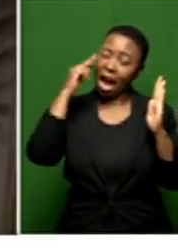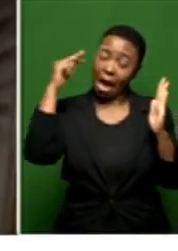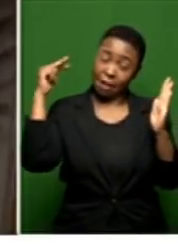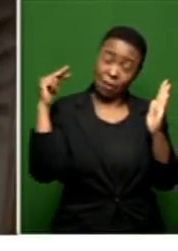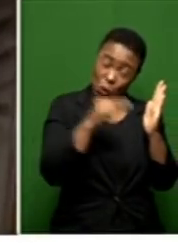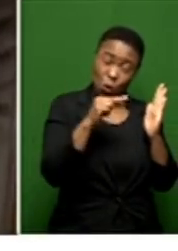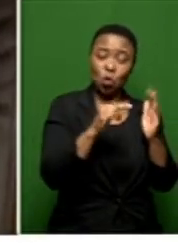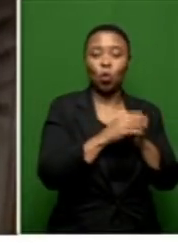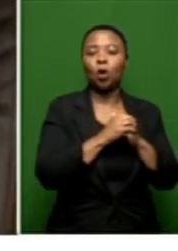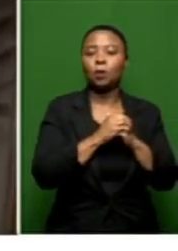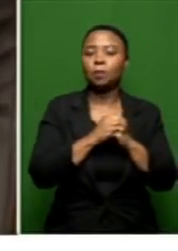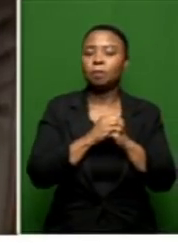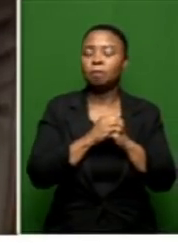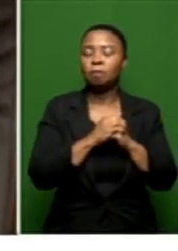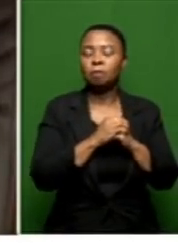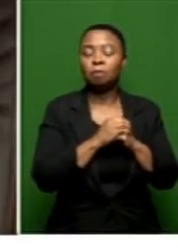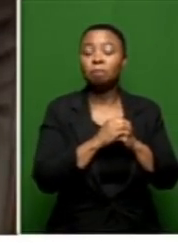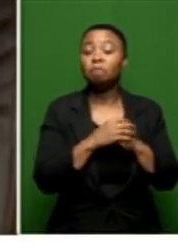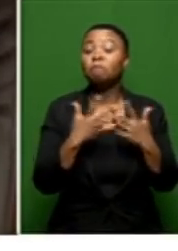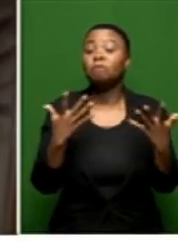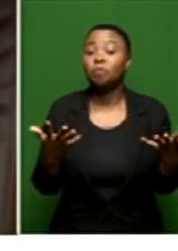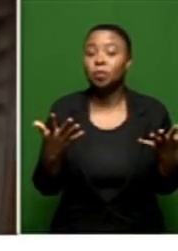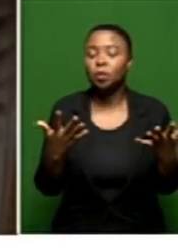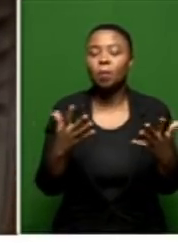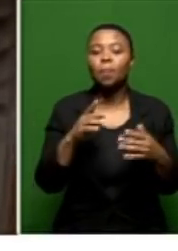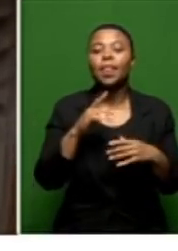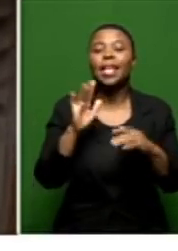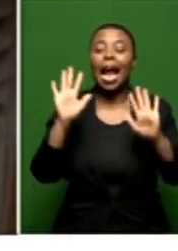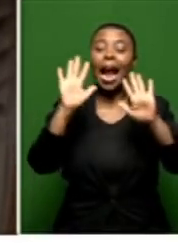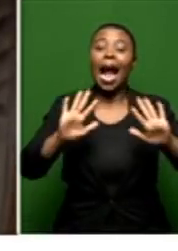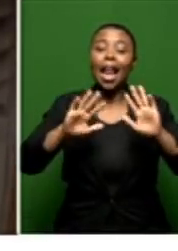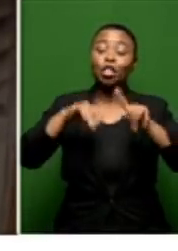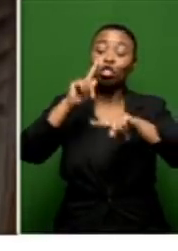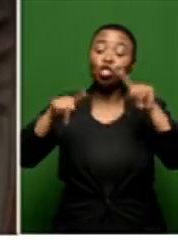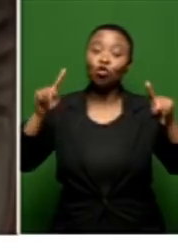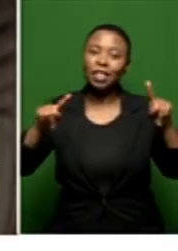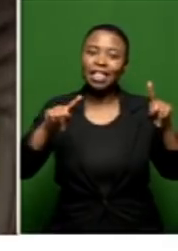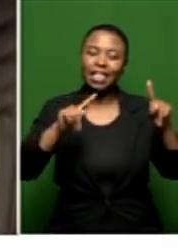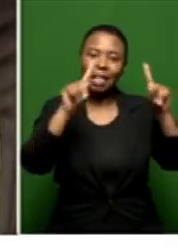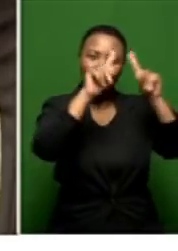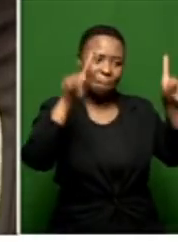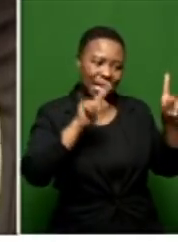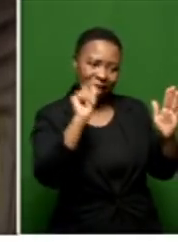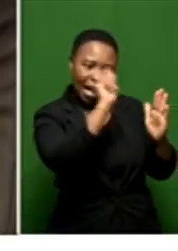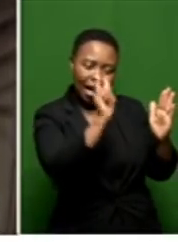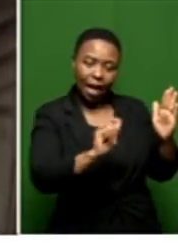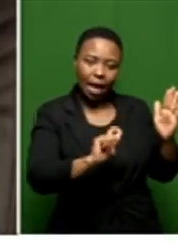you are able to use the different colors within the picture and change the outlines of the picture,